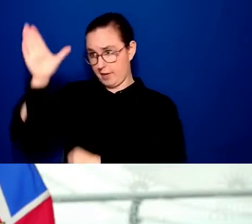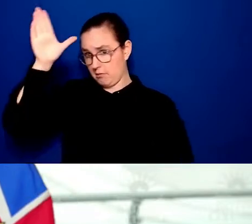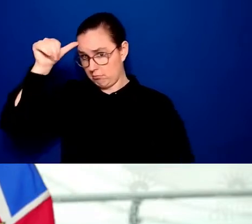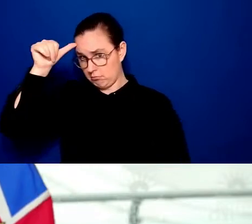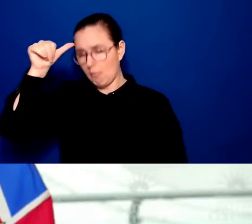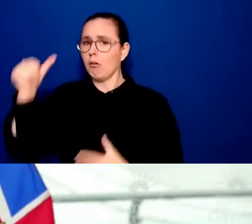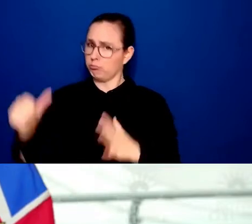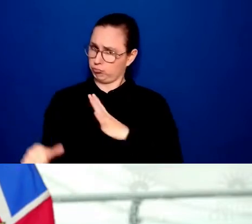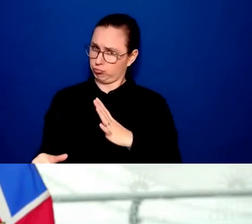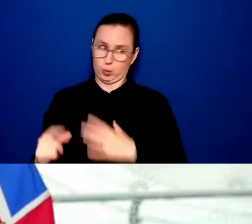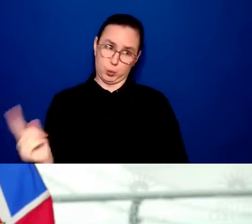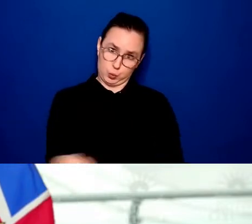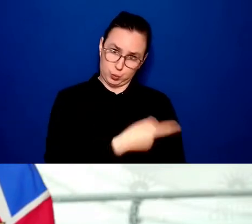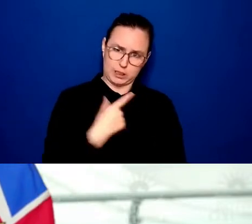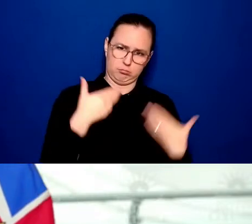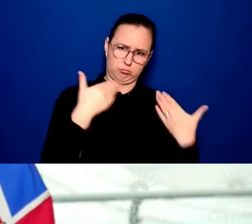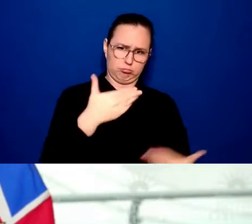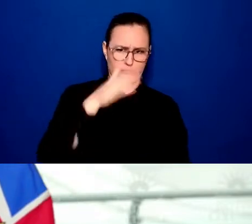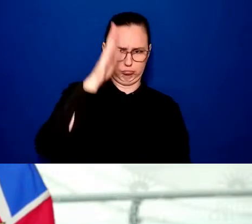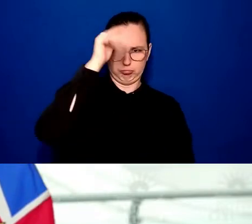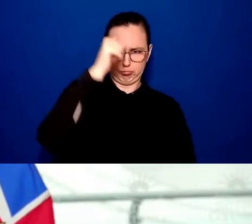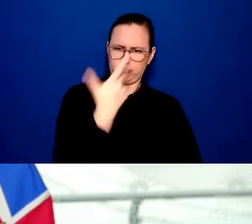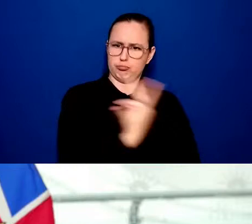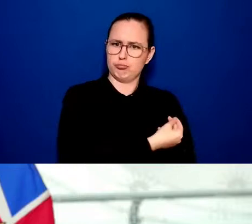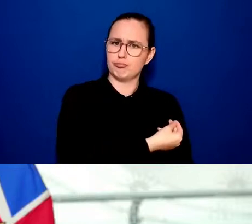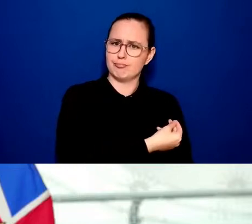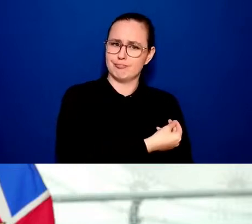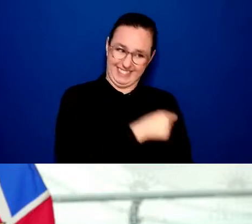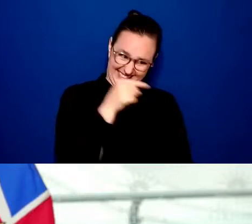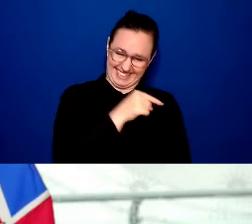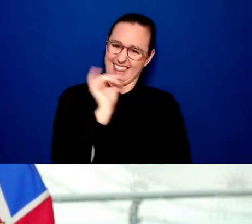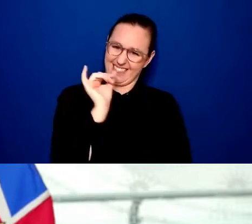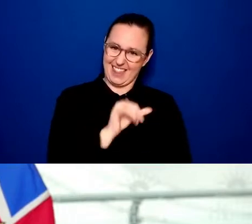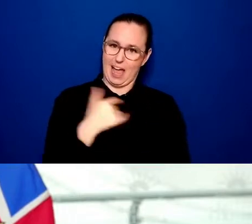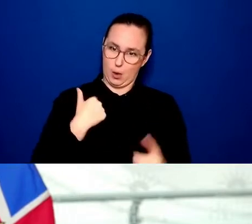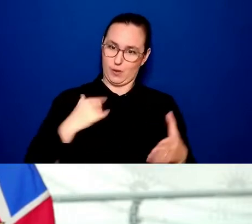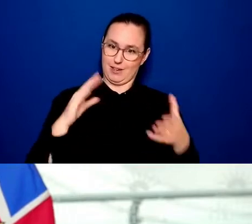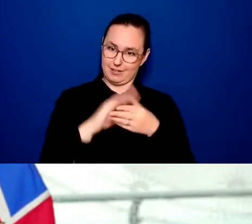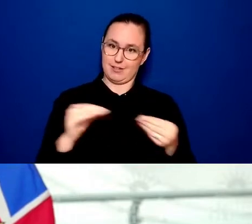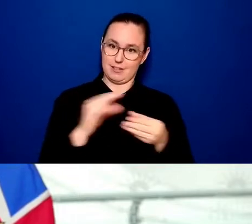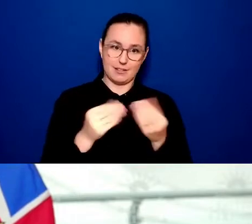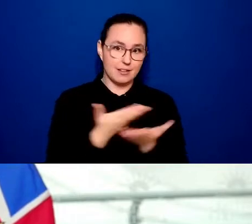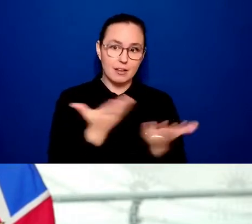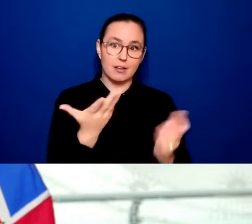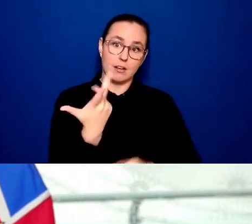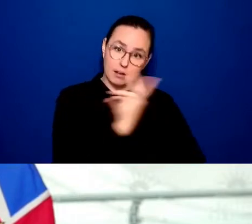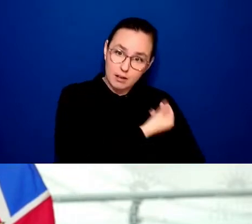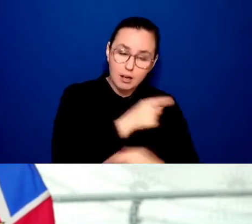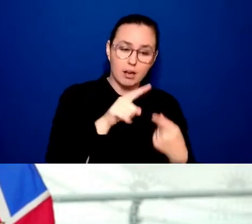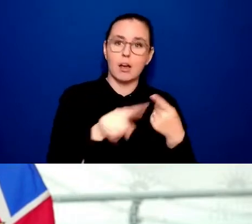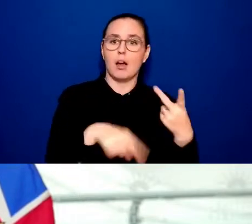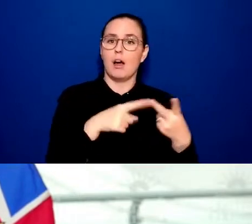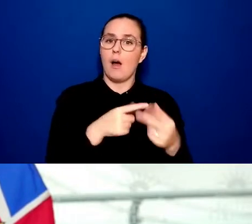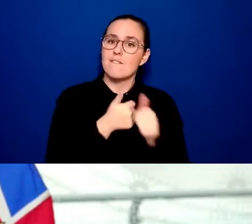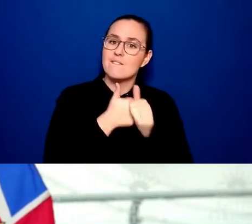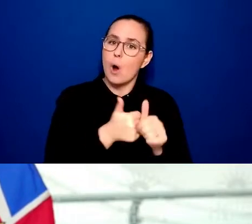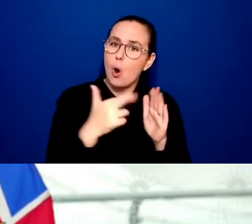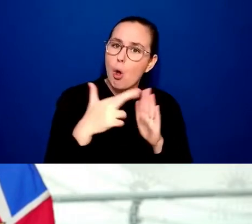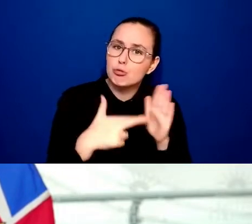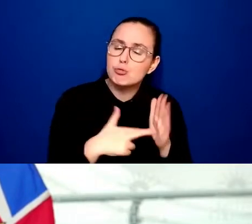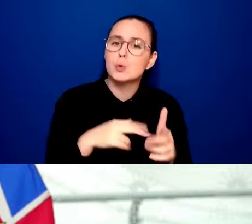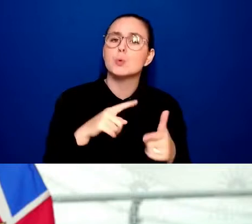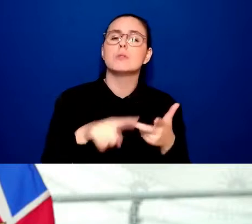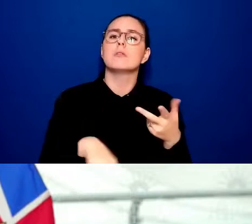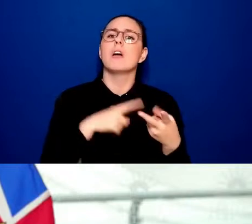message is, get vaccinated, follow public health orders, use our COVID sense. COVID-19 is a virus that counts